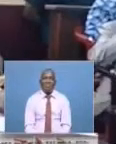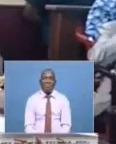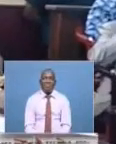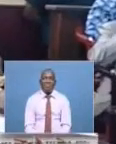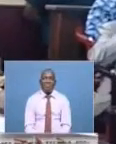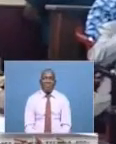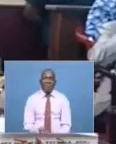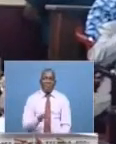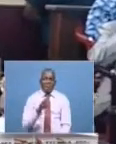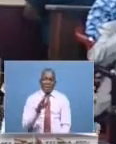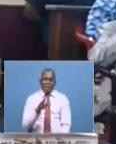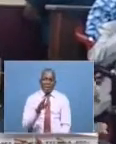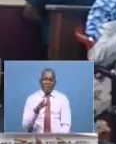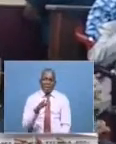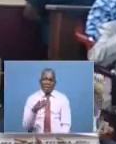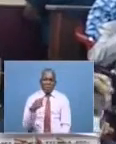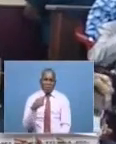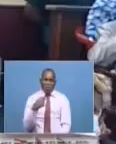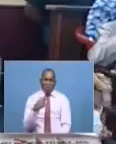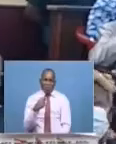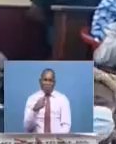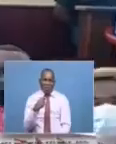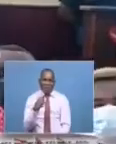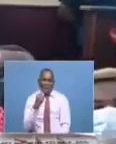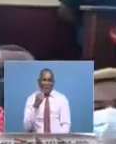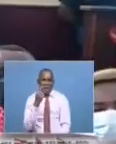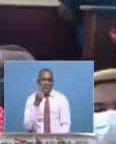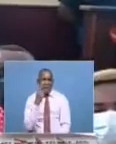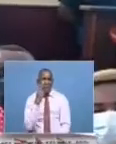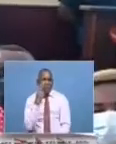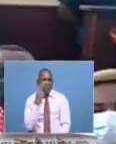an indication from your lordships